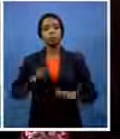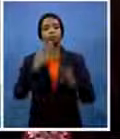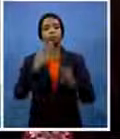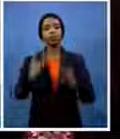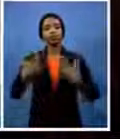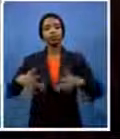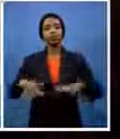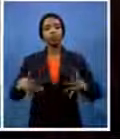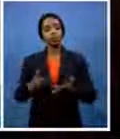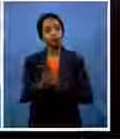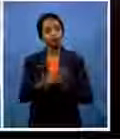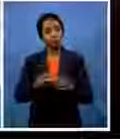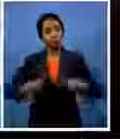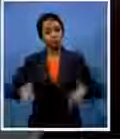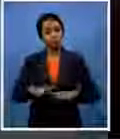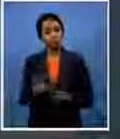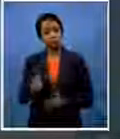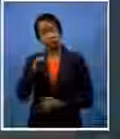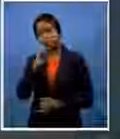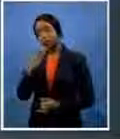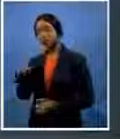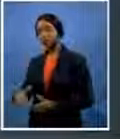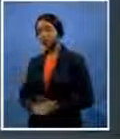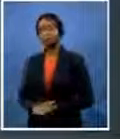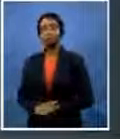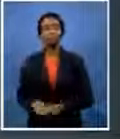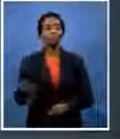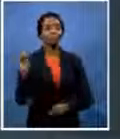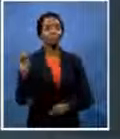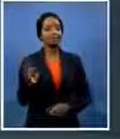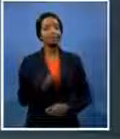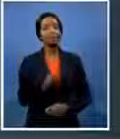Thank you very much. Jensen is with the Financial Fiscal Commission. Let's take a